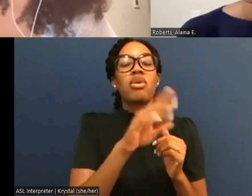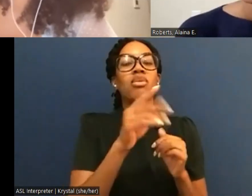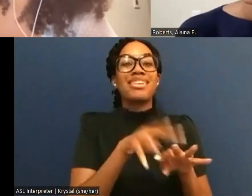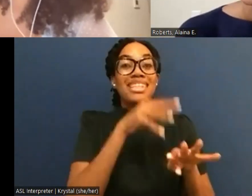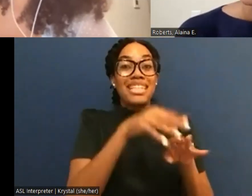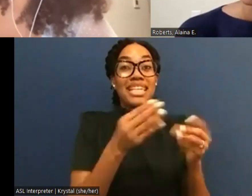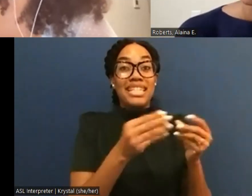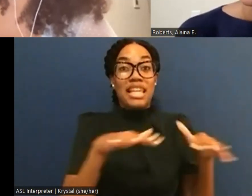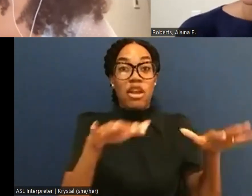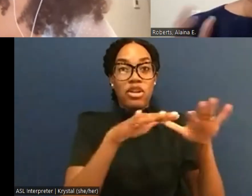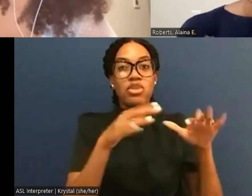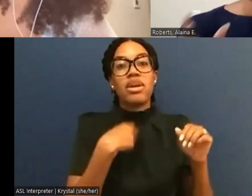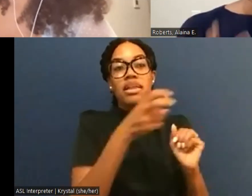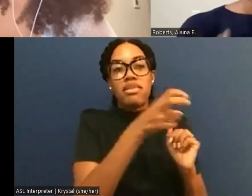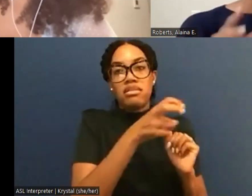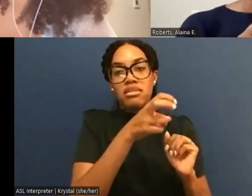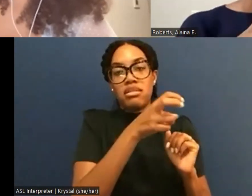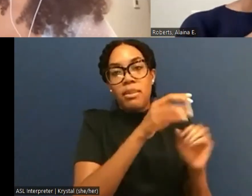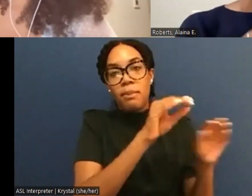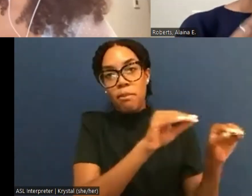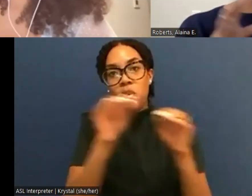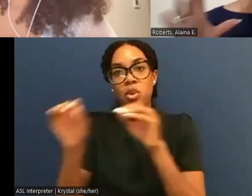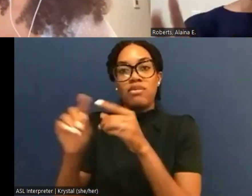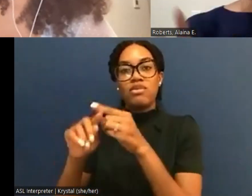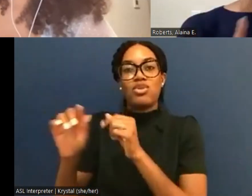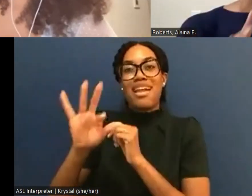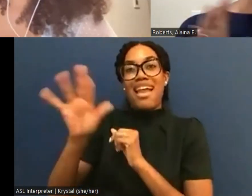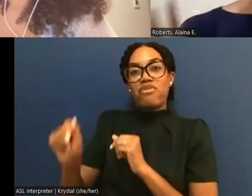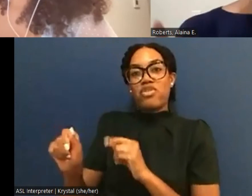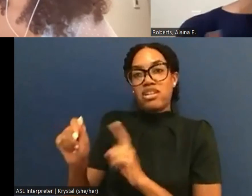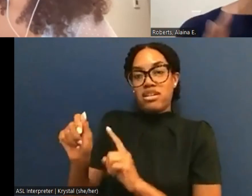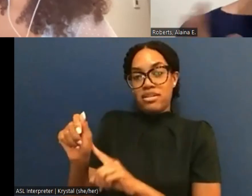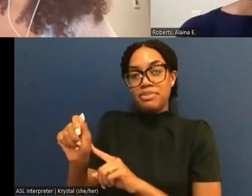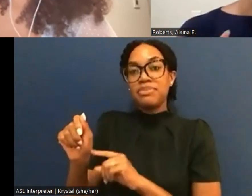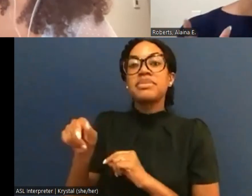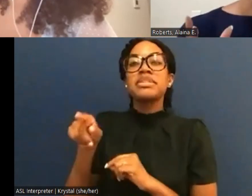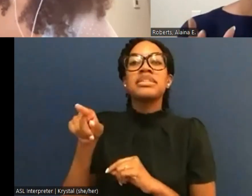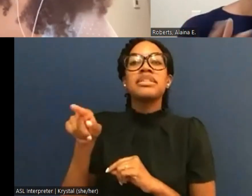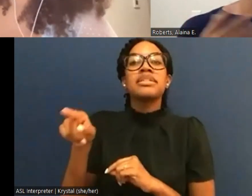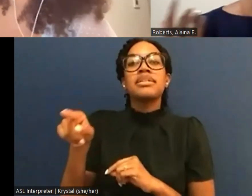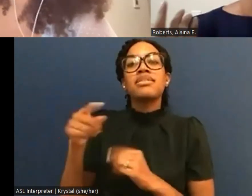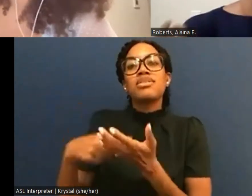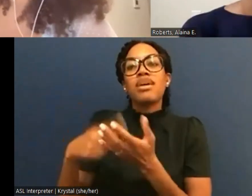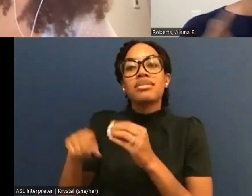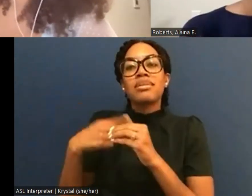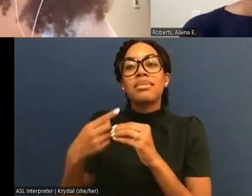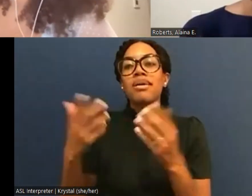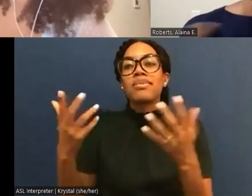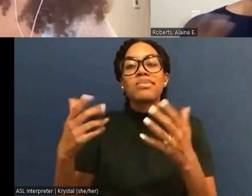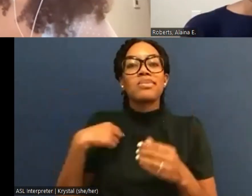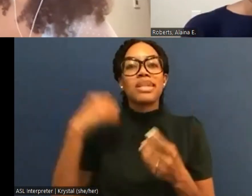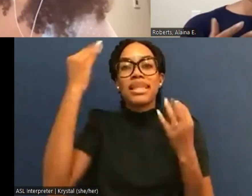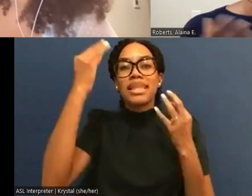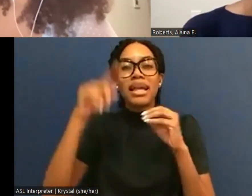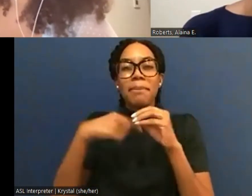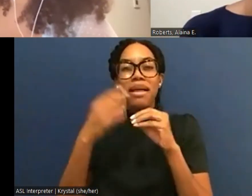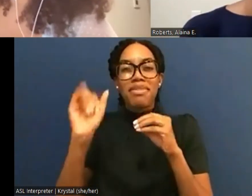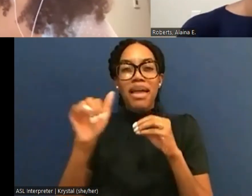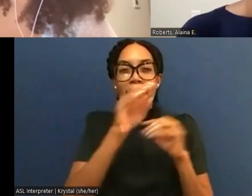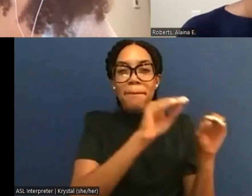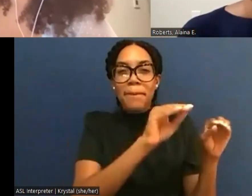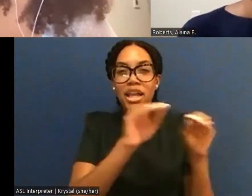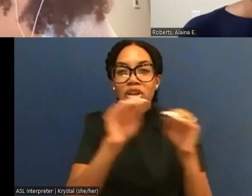Africa. And so she talks about what we think of as kind of like a migration that is almost circular. And so you have